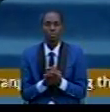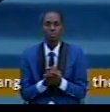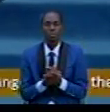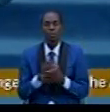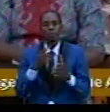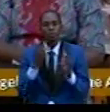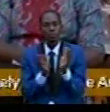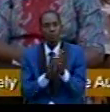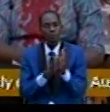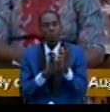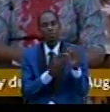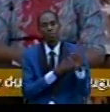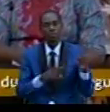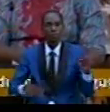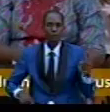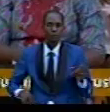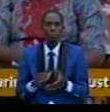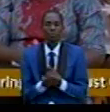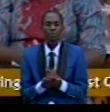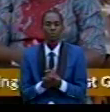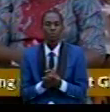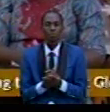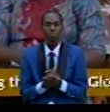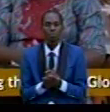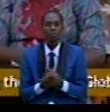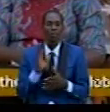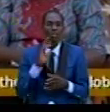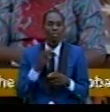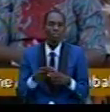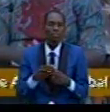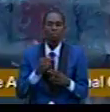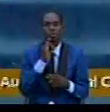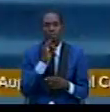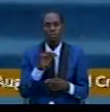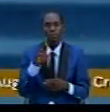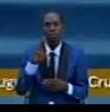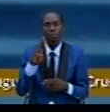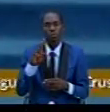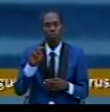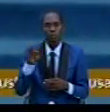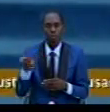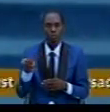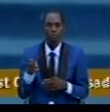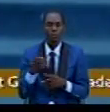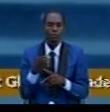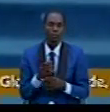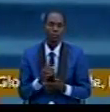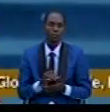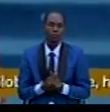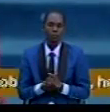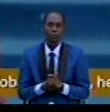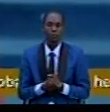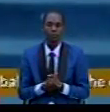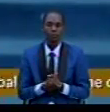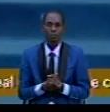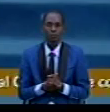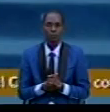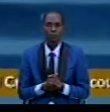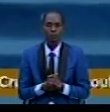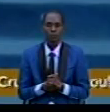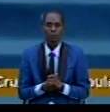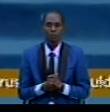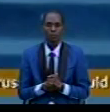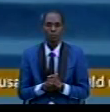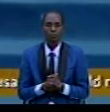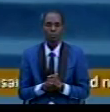the Lord! My name is Sister Ruth Ishola. I'm from Egbeta region, Oluwo Group